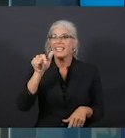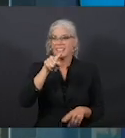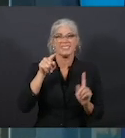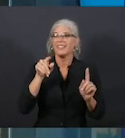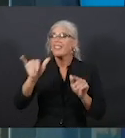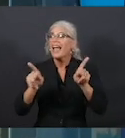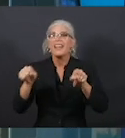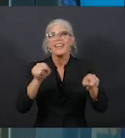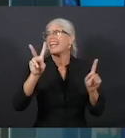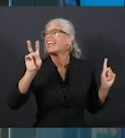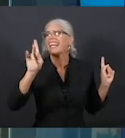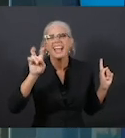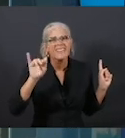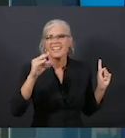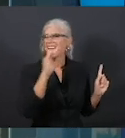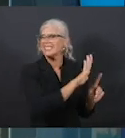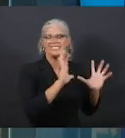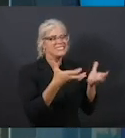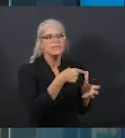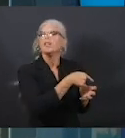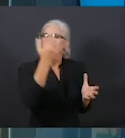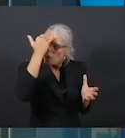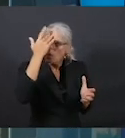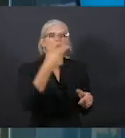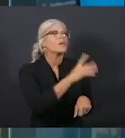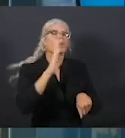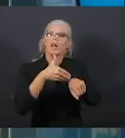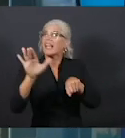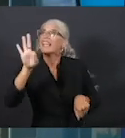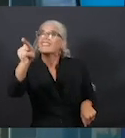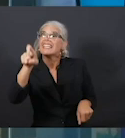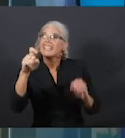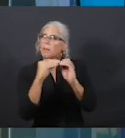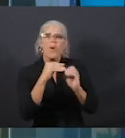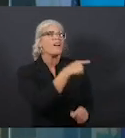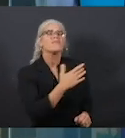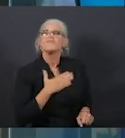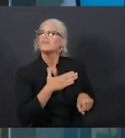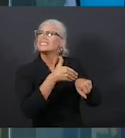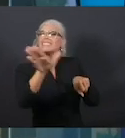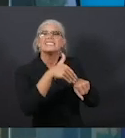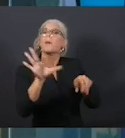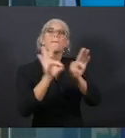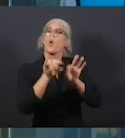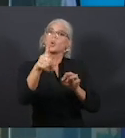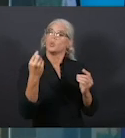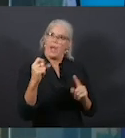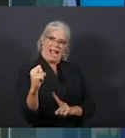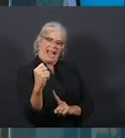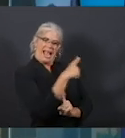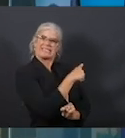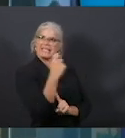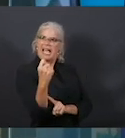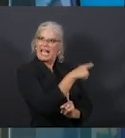ready. We want to deploy more. We're totally willing to do that. So just make that request and we'll respond. We still have some time today